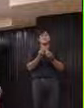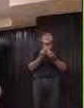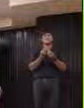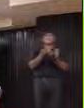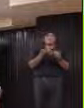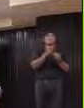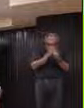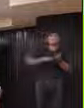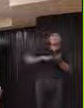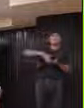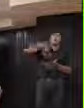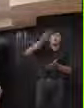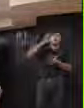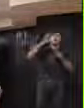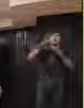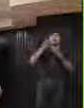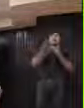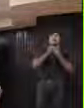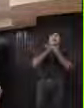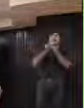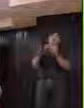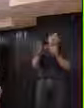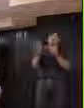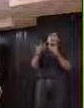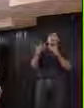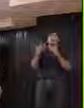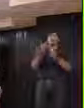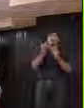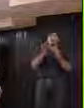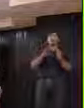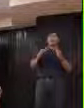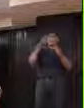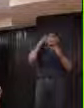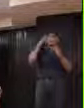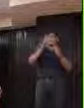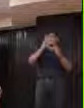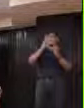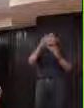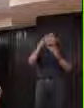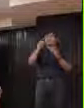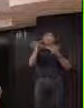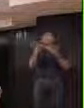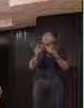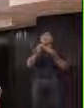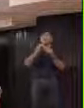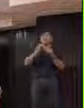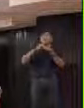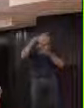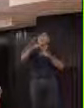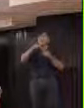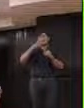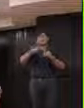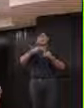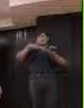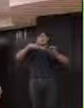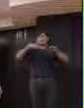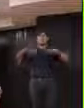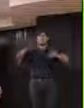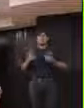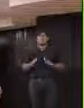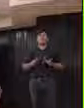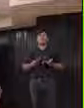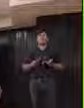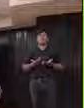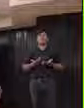the major answers that were put in defense of 370 were these, that the state is still divided. I mean, the part